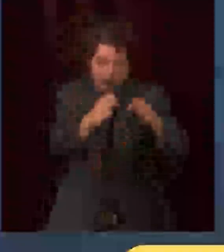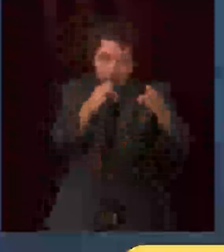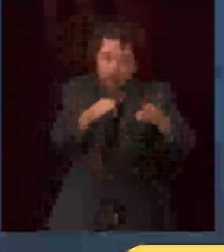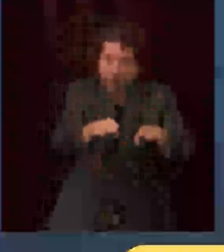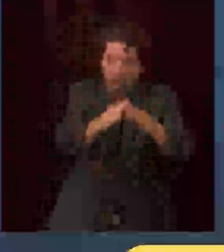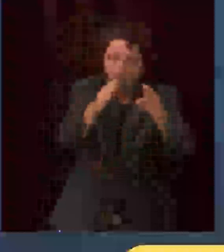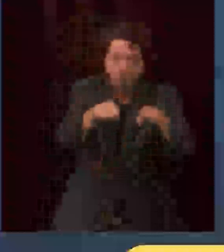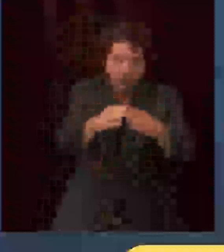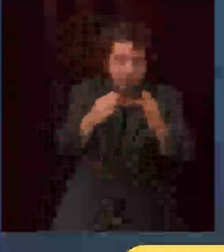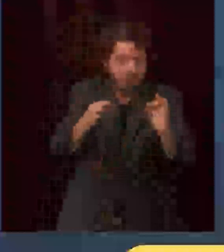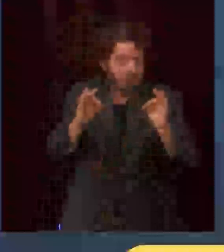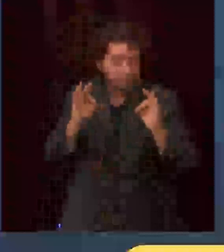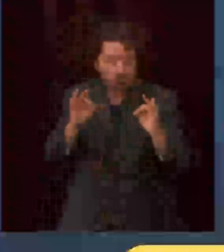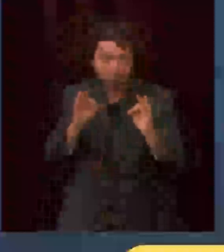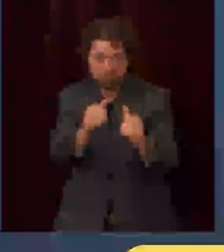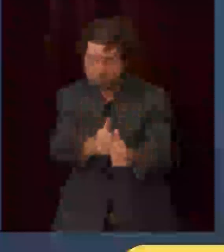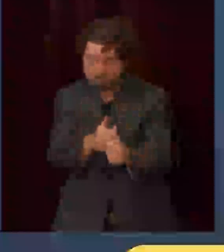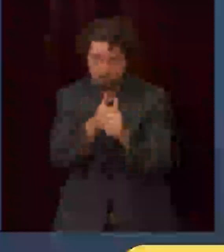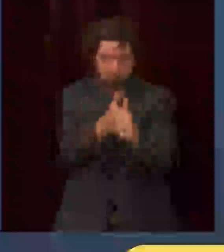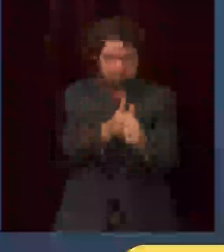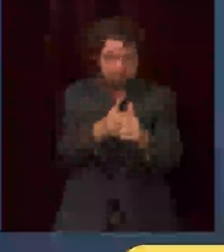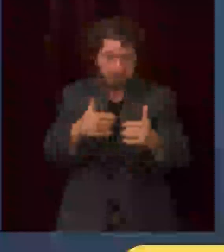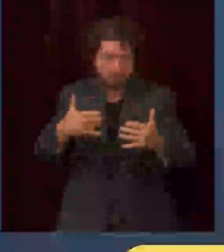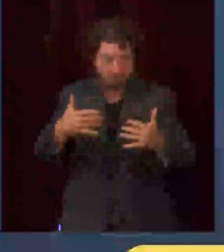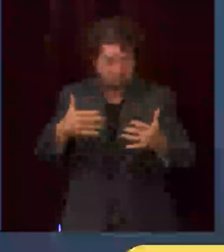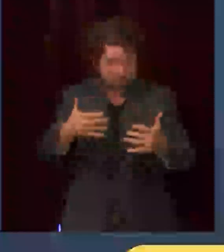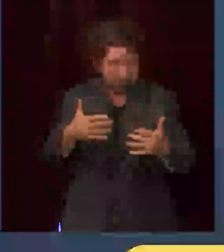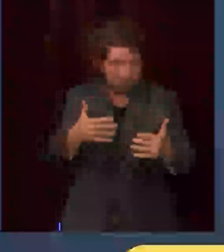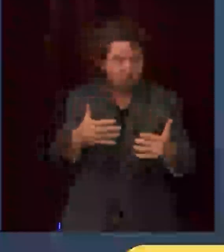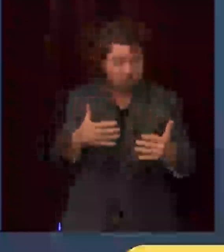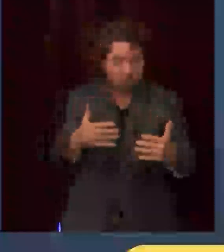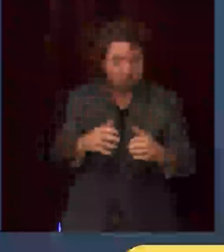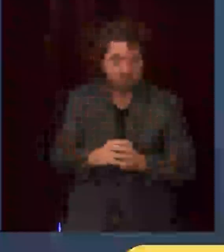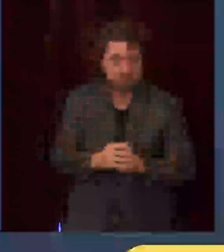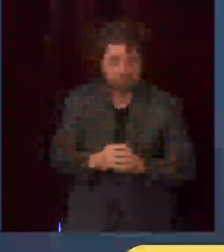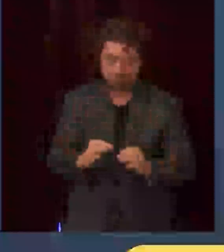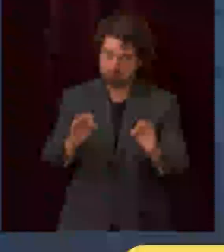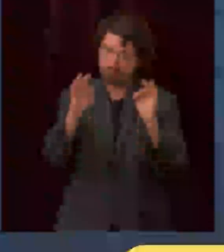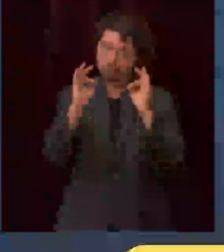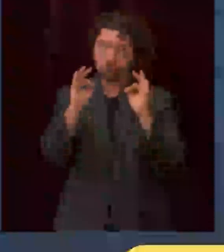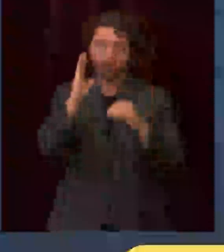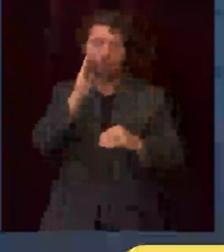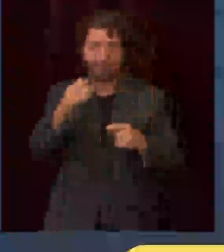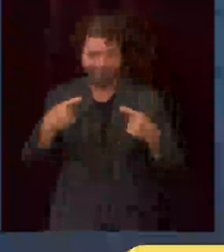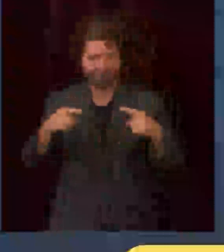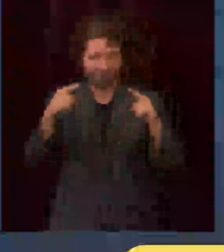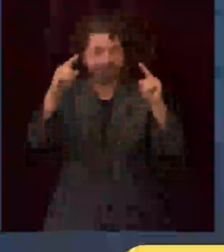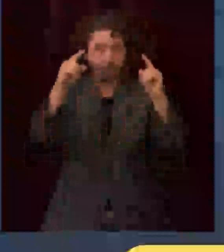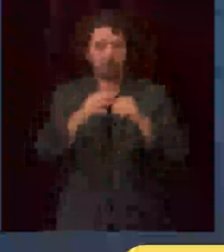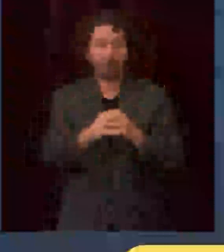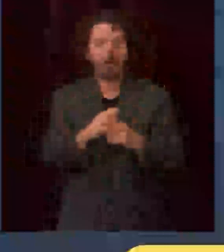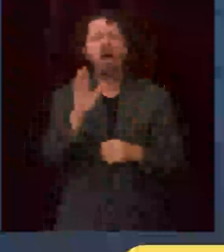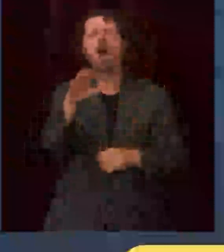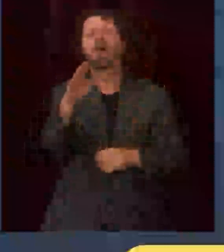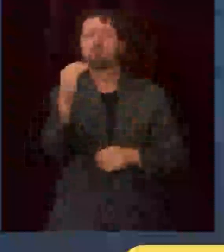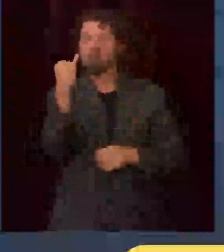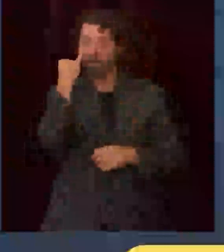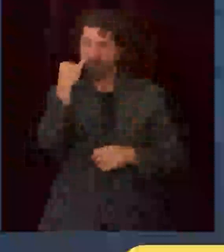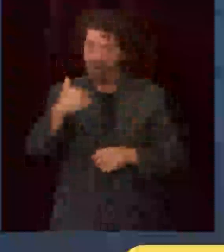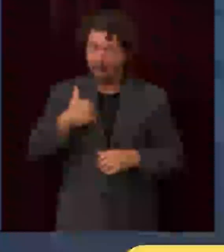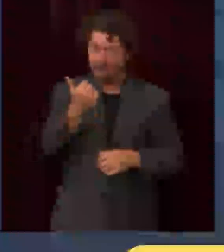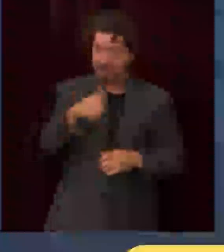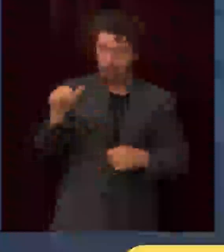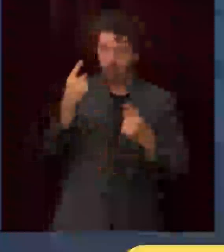about masks too, the doctor was very eloquent, but there's a couple statements that I found very inspiring about